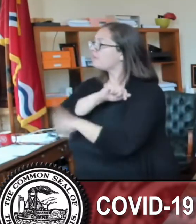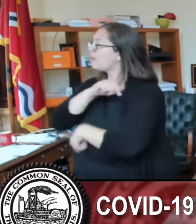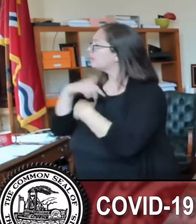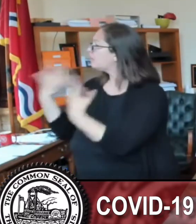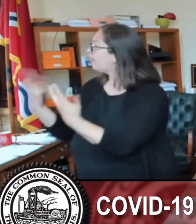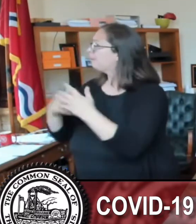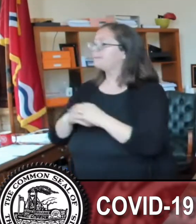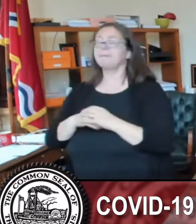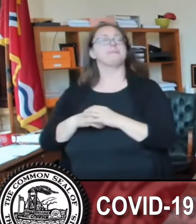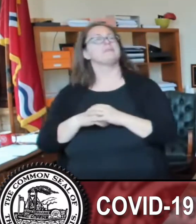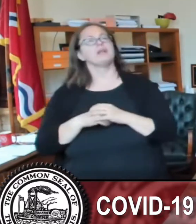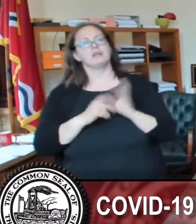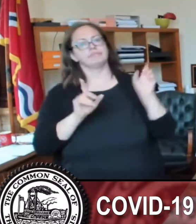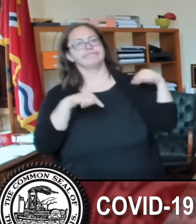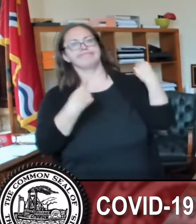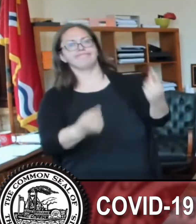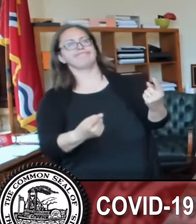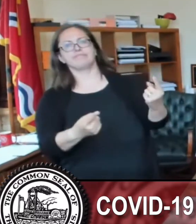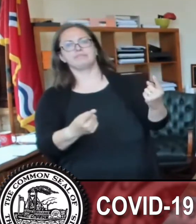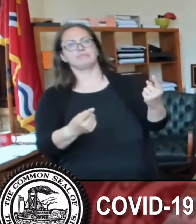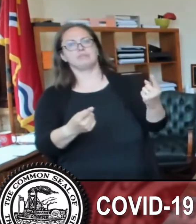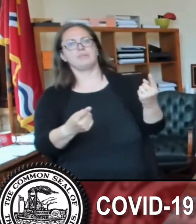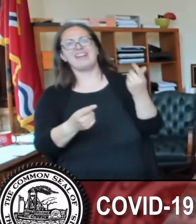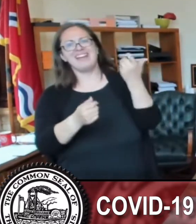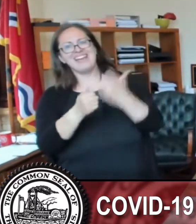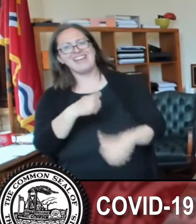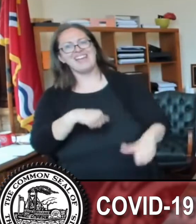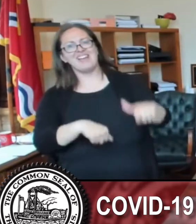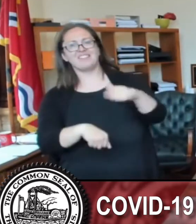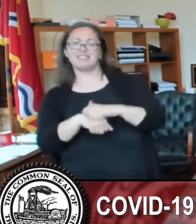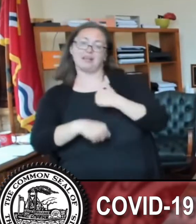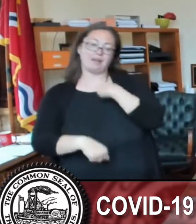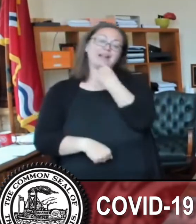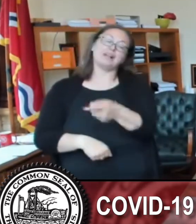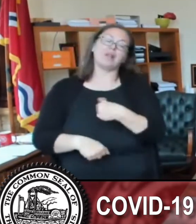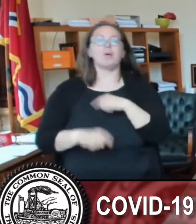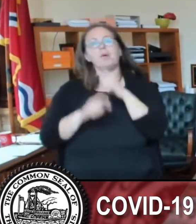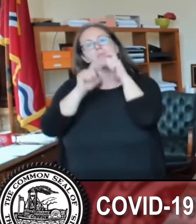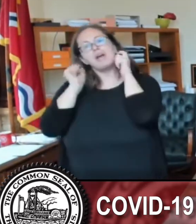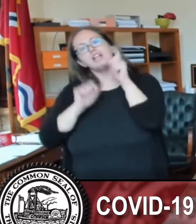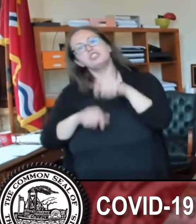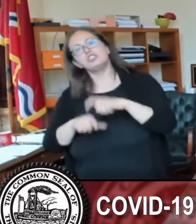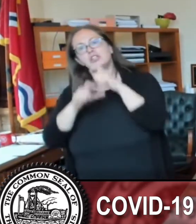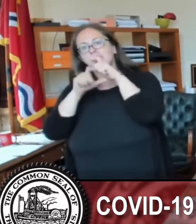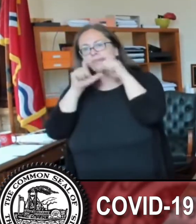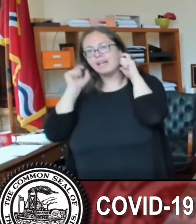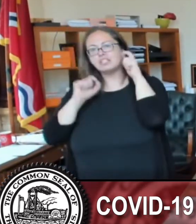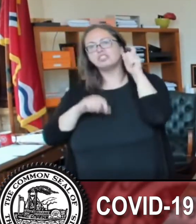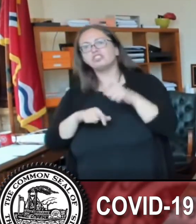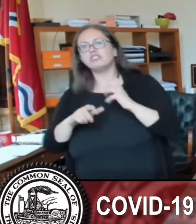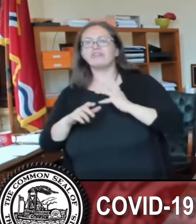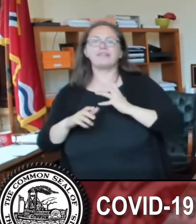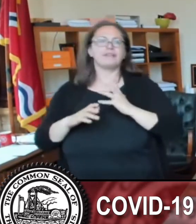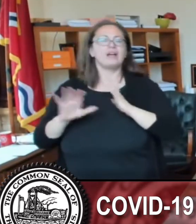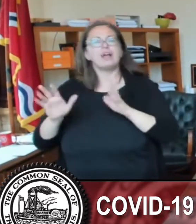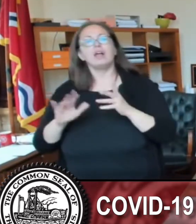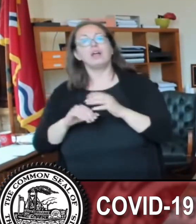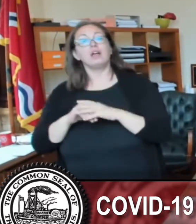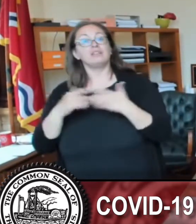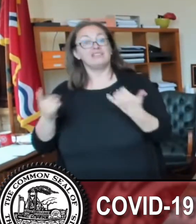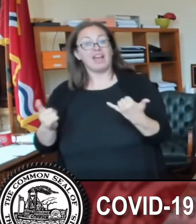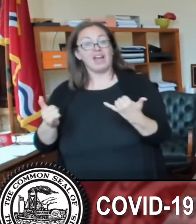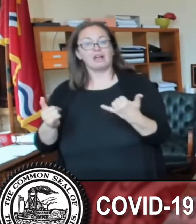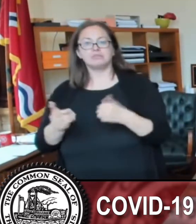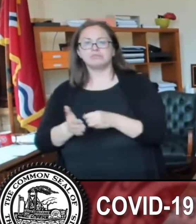all along, I think in every one of these Live with Lidas, I've said, hey guys, wear a mask. So now we're putting a little